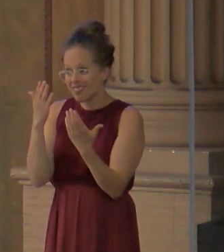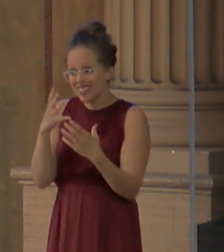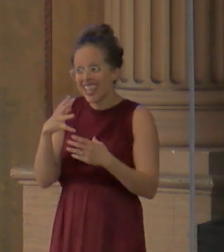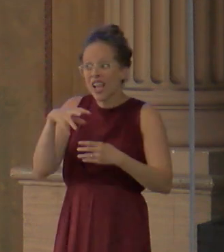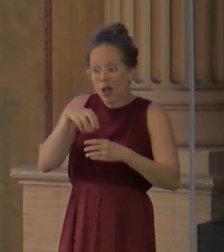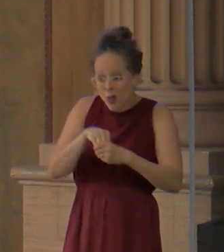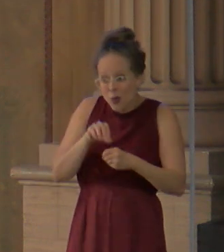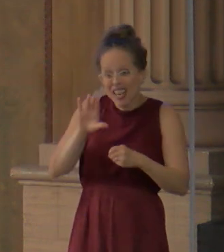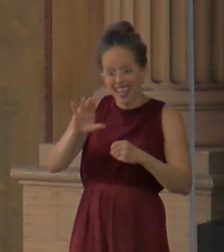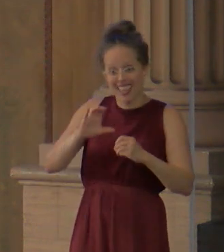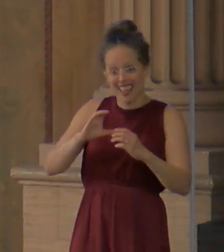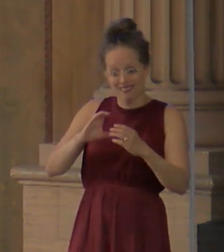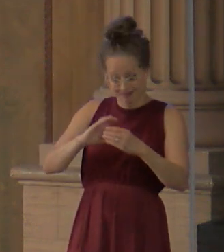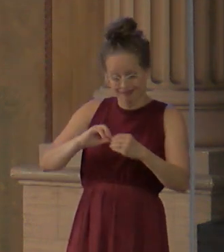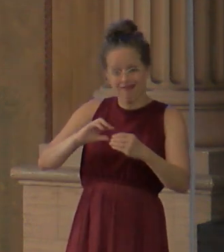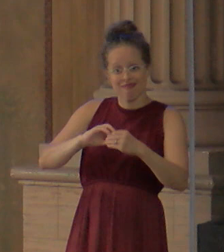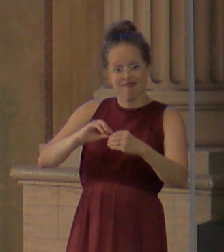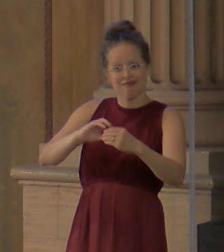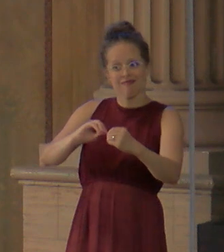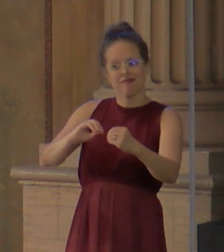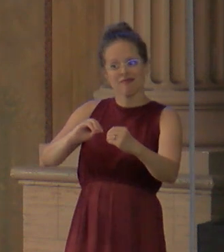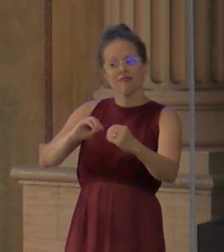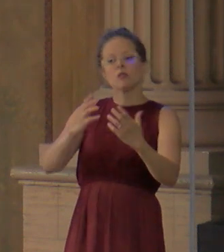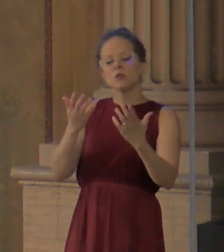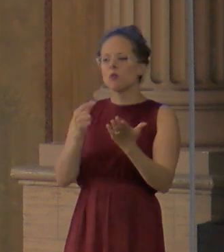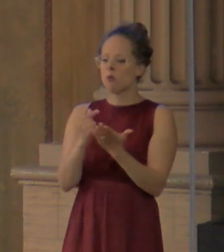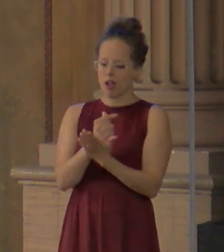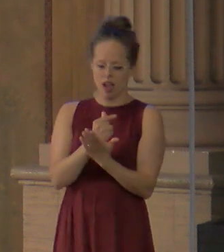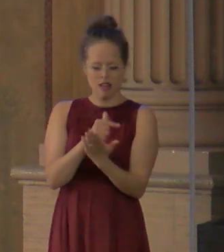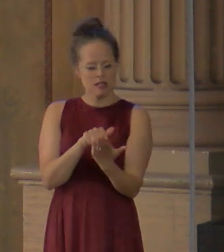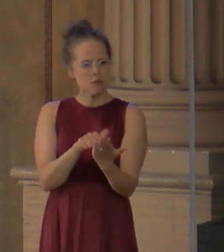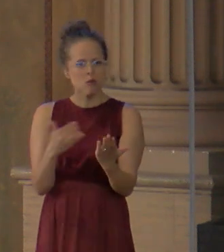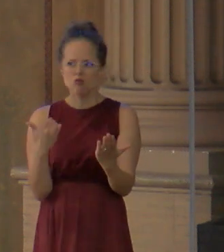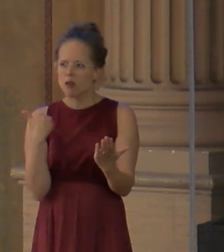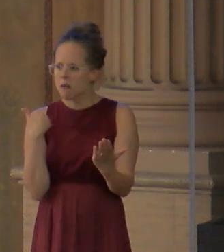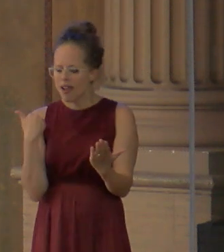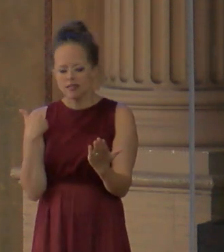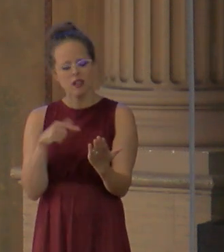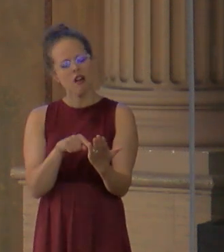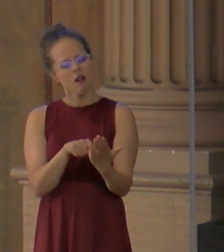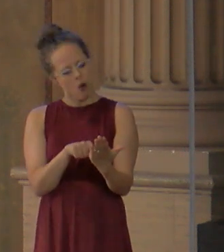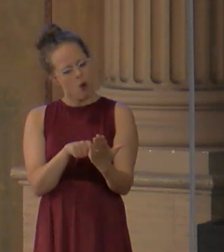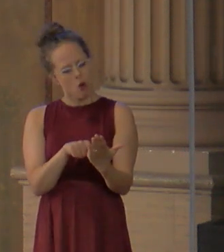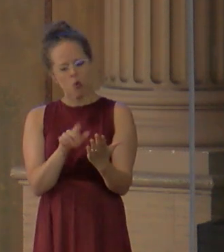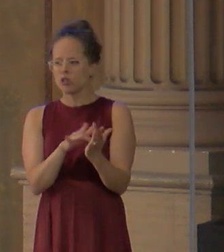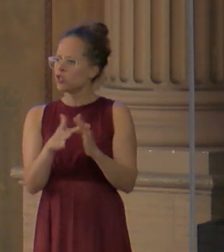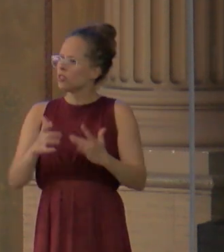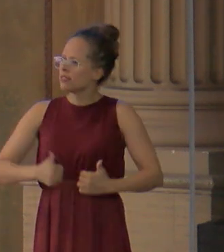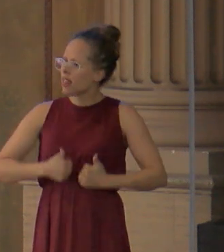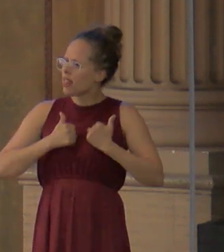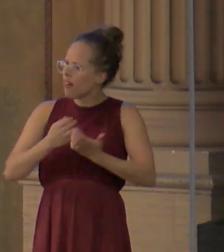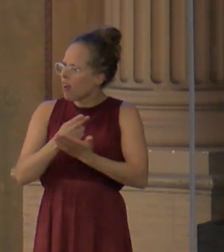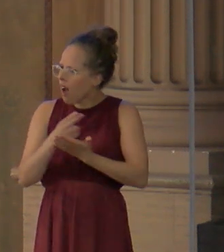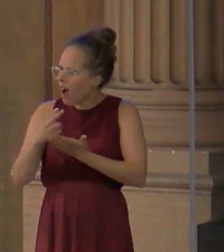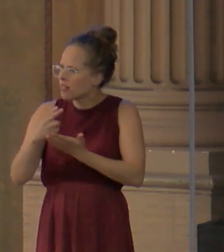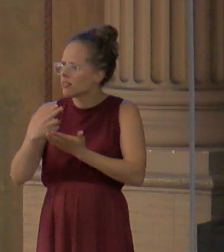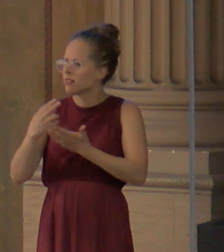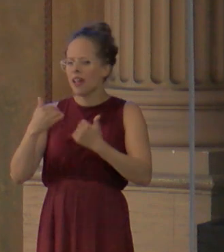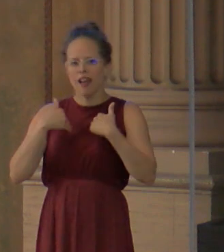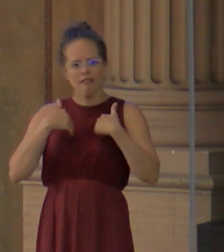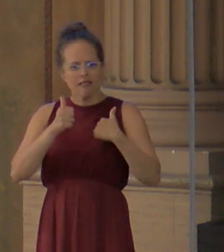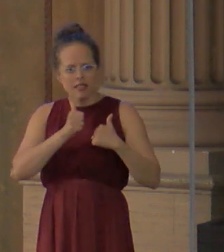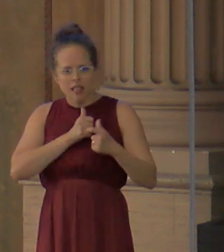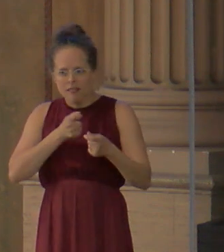speech. And so the gospel reminds us that Jesus lived a life of honesty and self-control